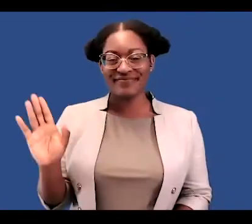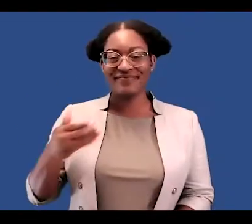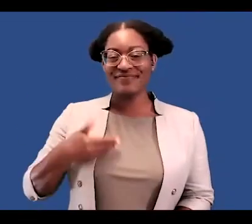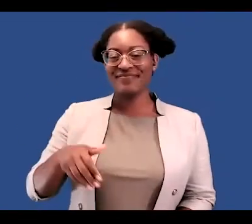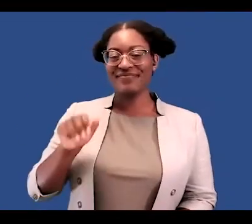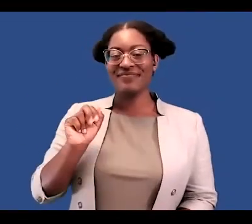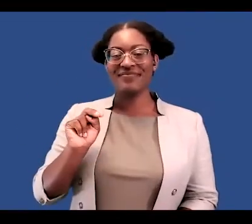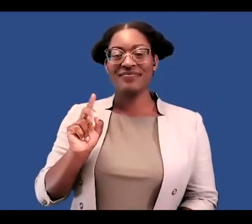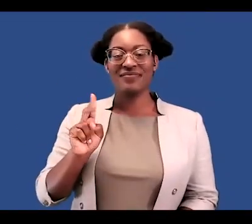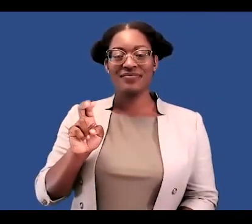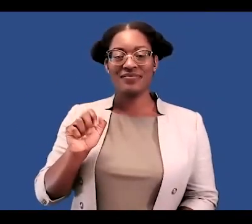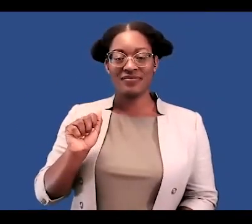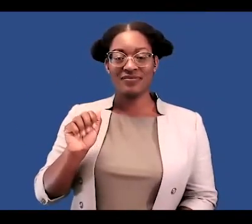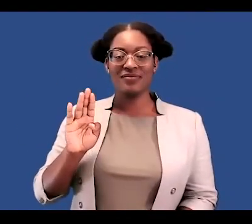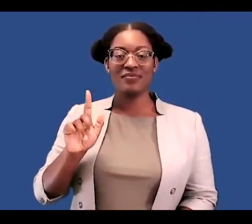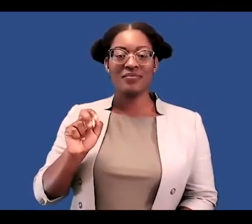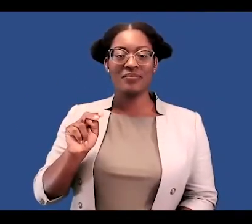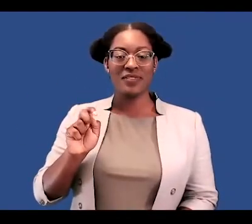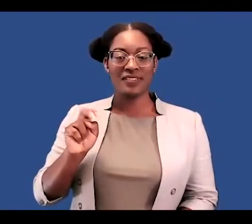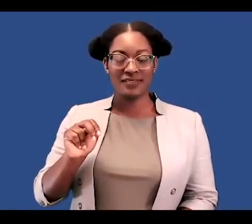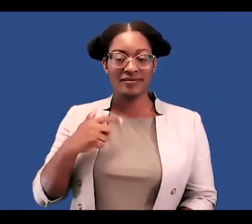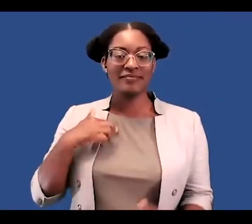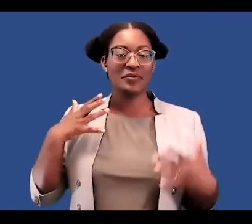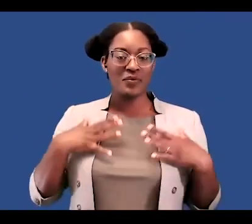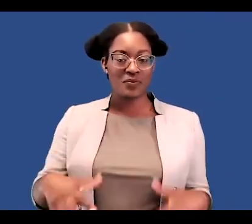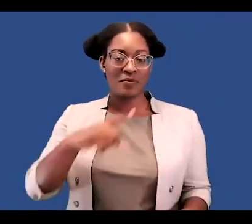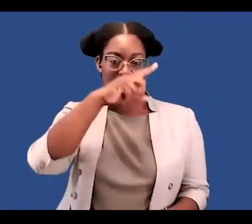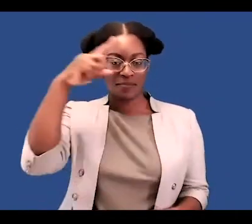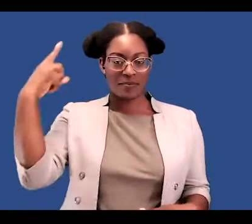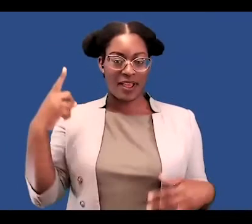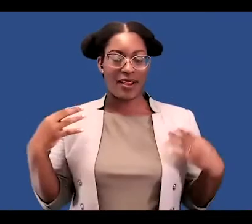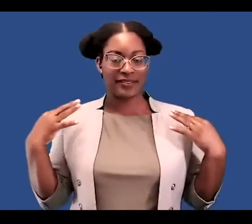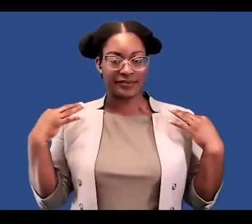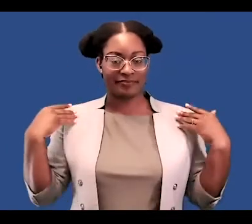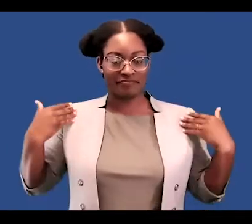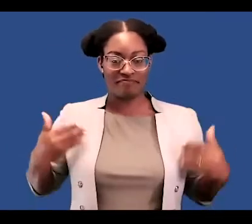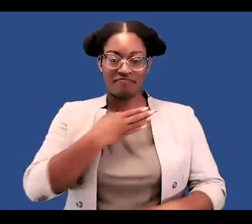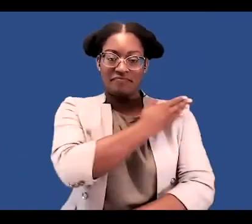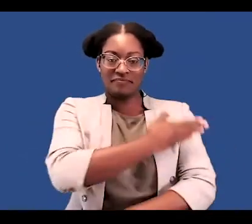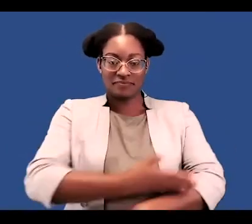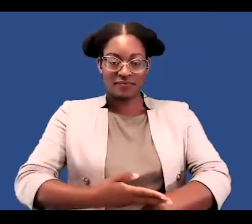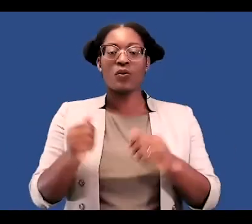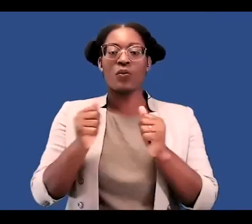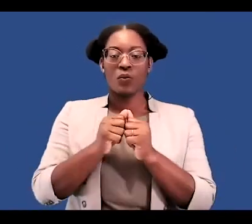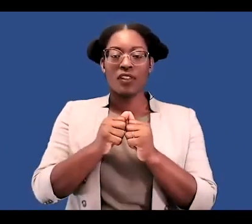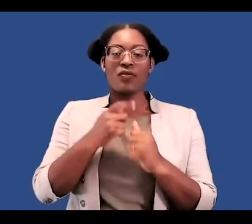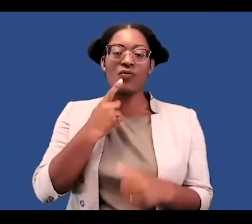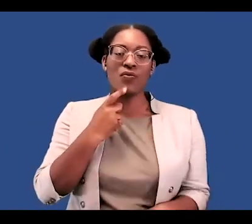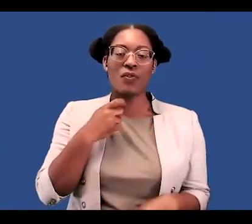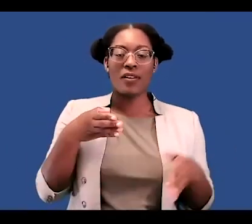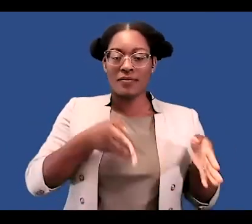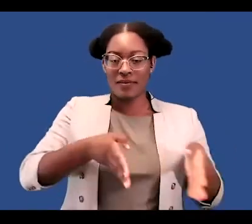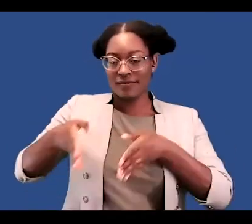Hello, I'm Andrea Blanton. I have on a black turtleneck, burgundy pants. I'm sitting at my